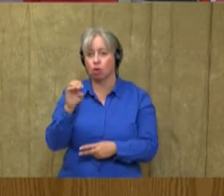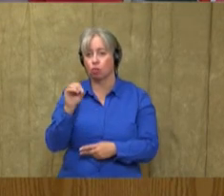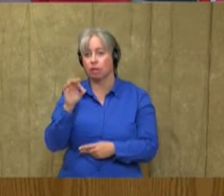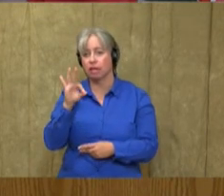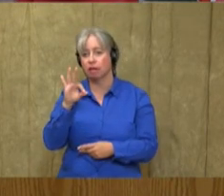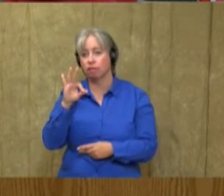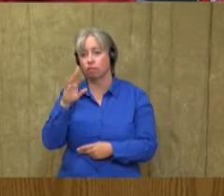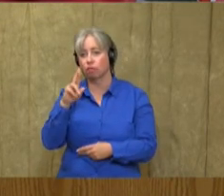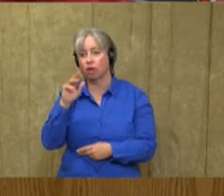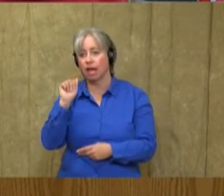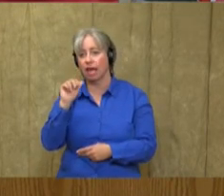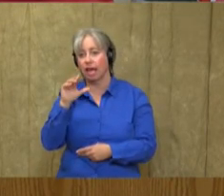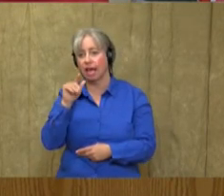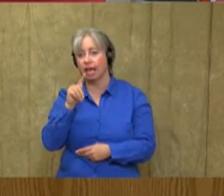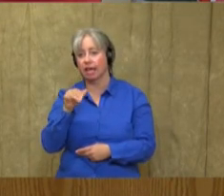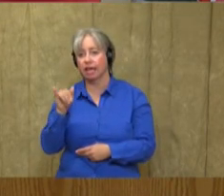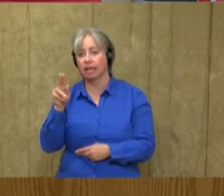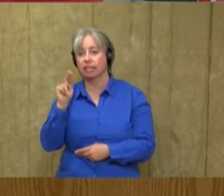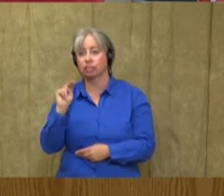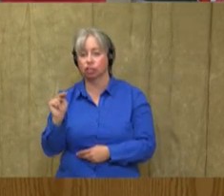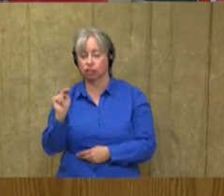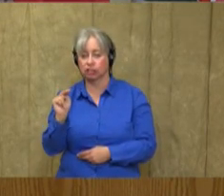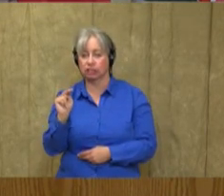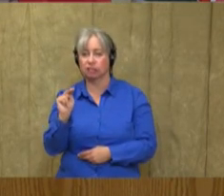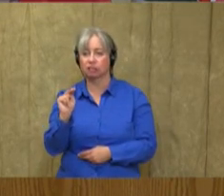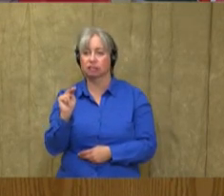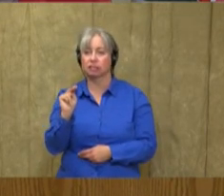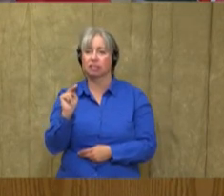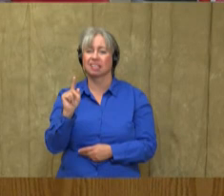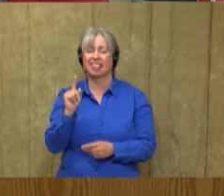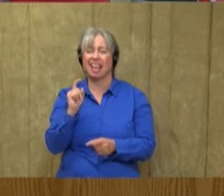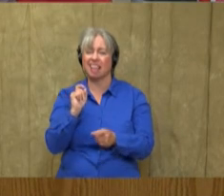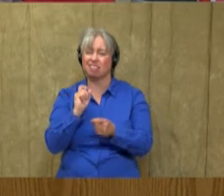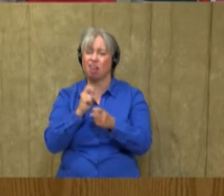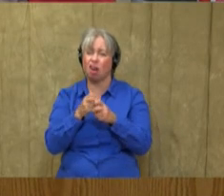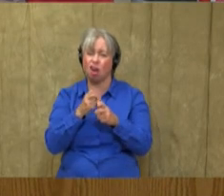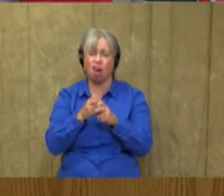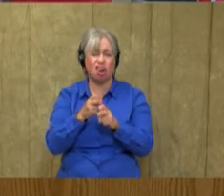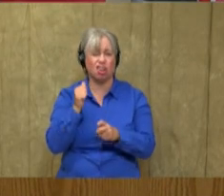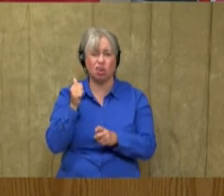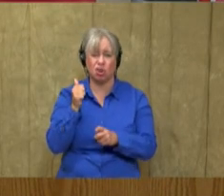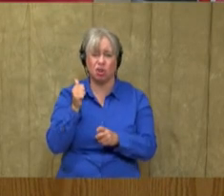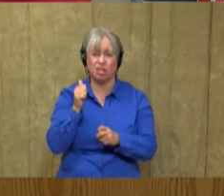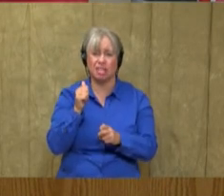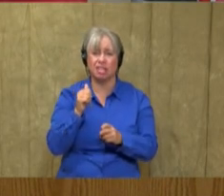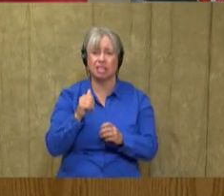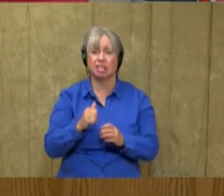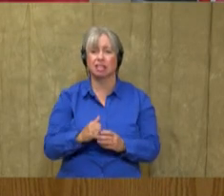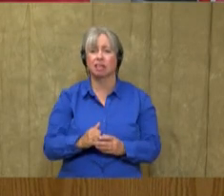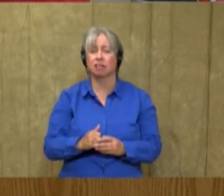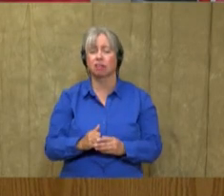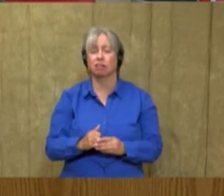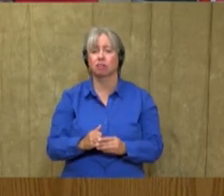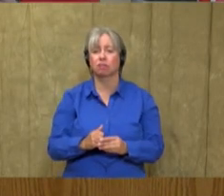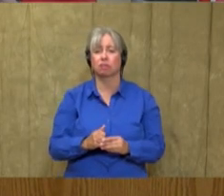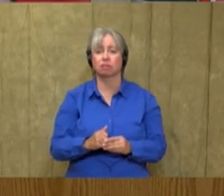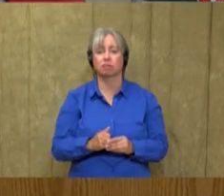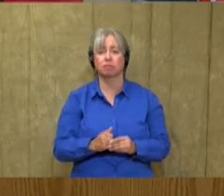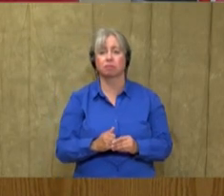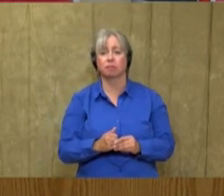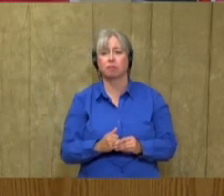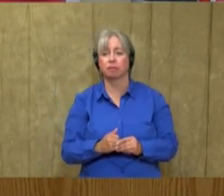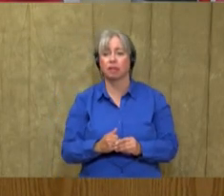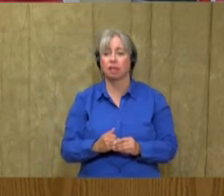refraction. Refraction. That is a little trickier. That's when a wave will actually go through